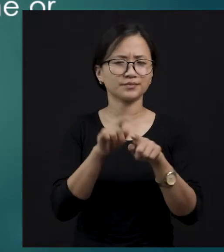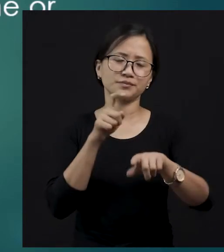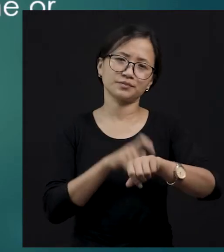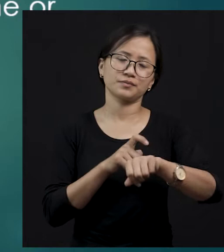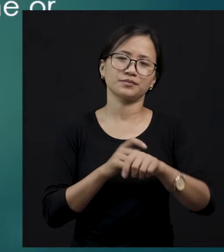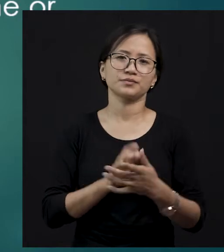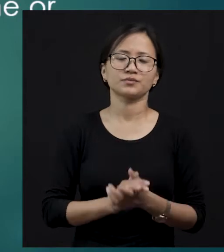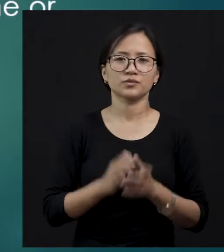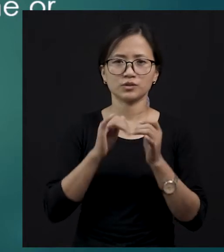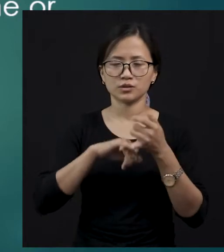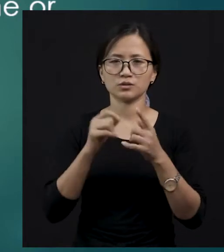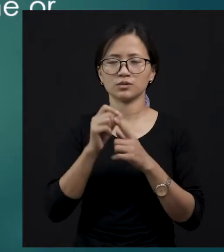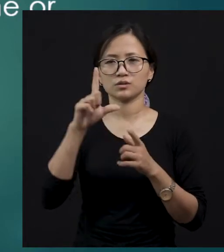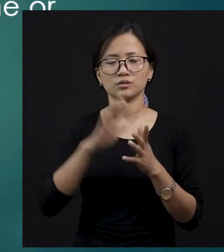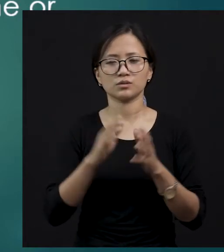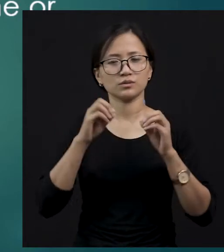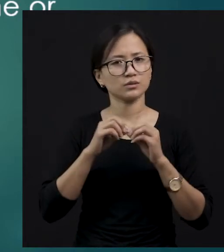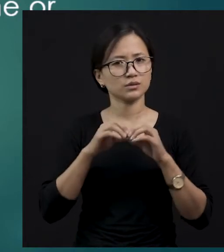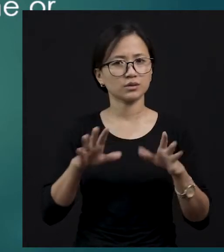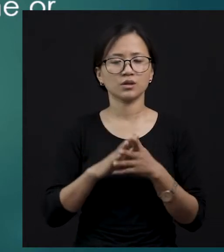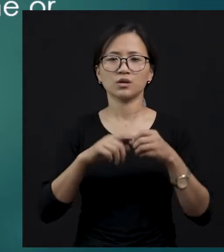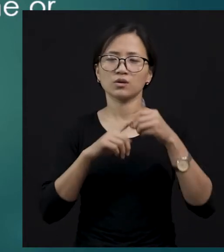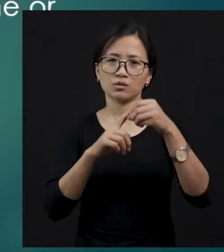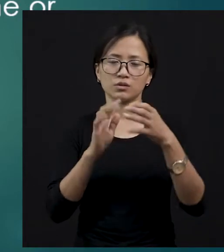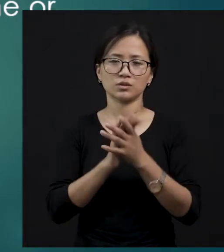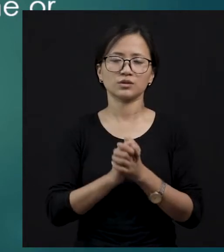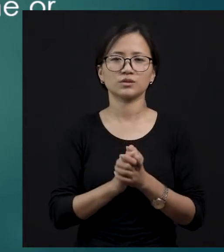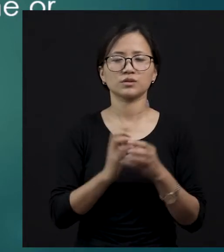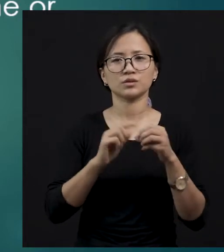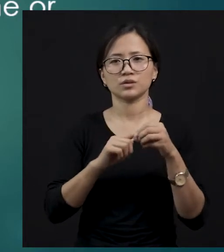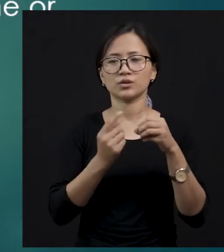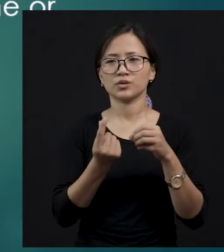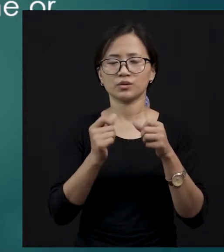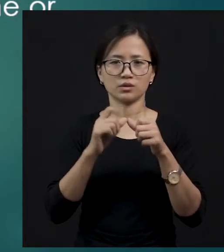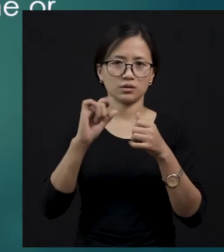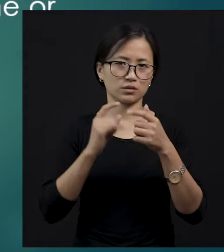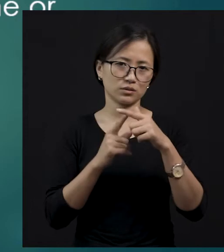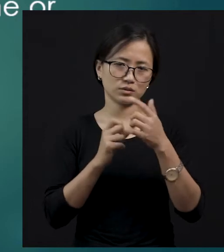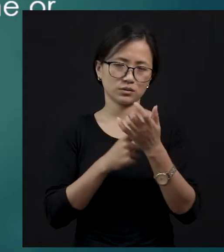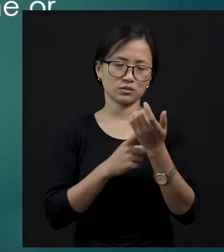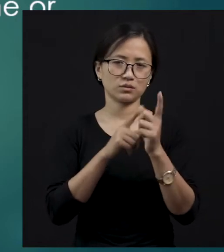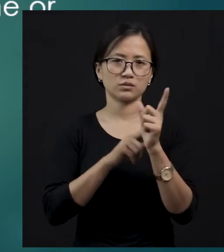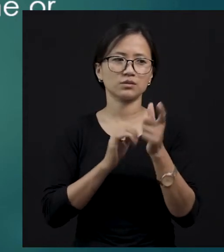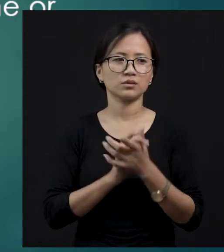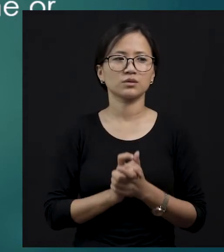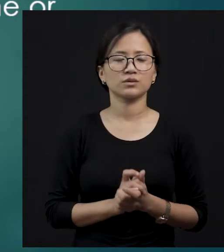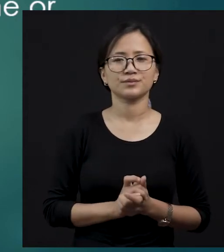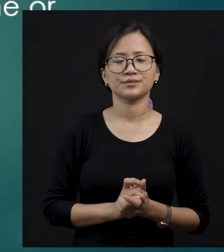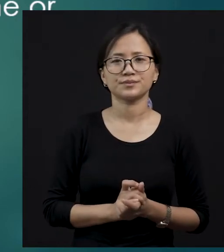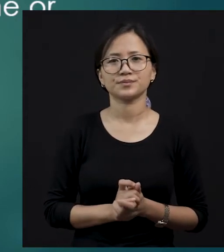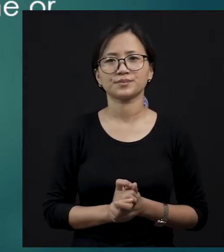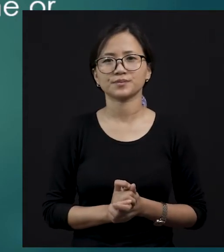is a special quality of the mongoose again. They will all give birth at the same time, and the